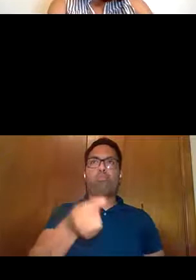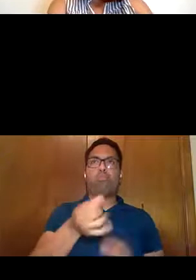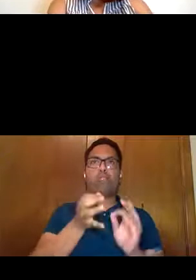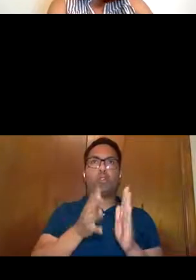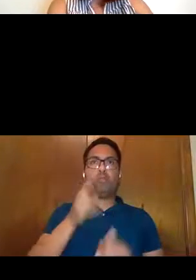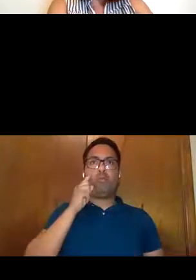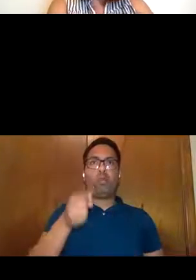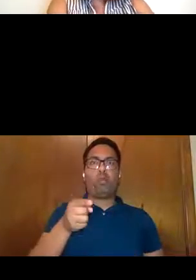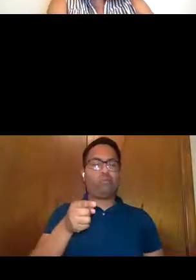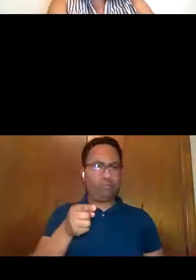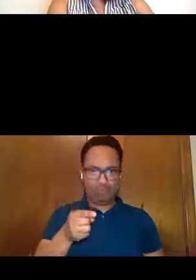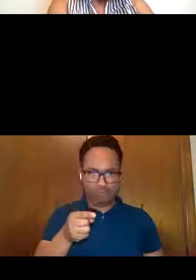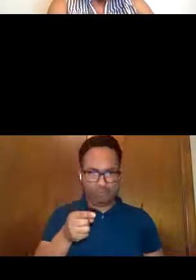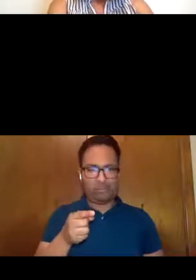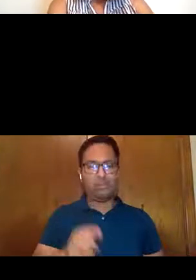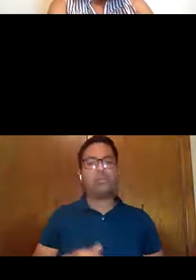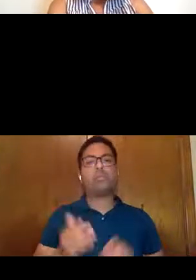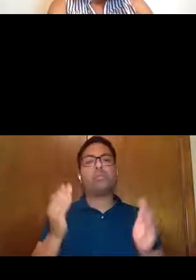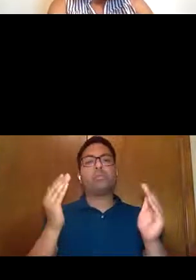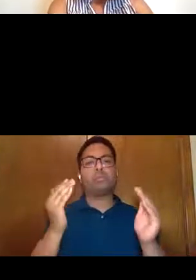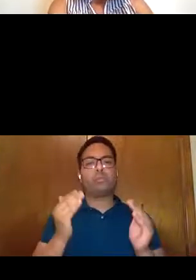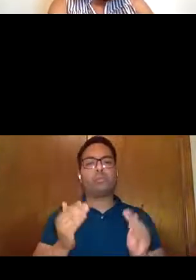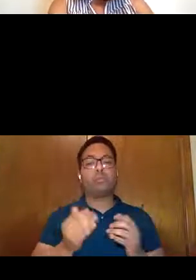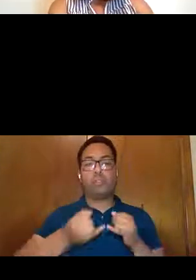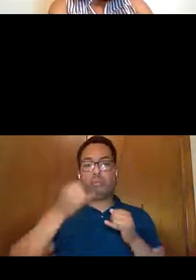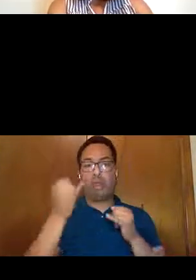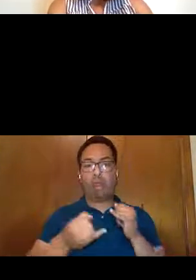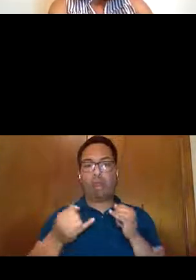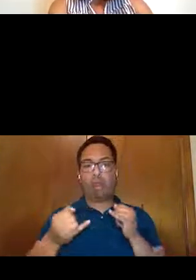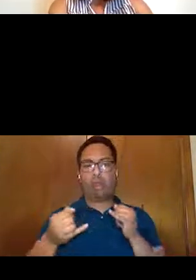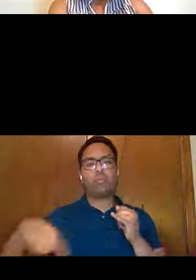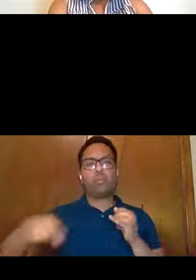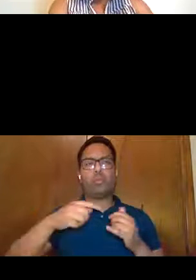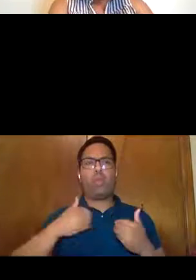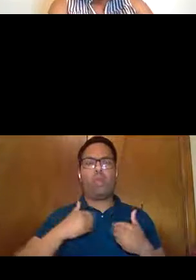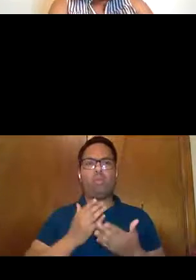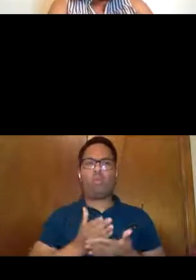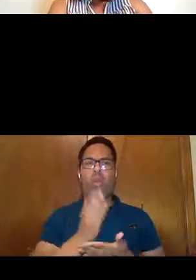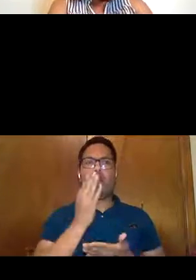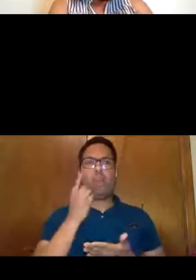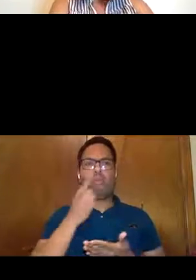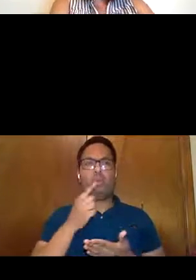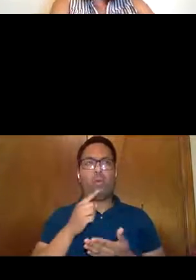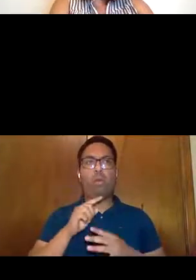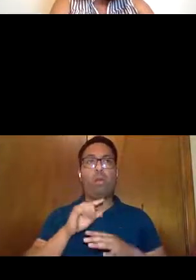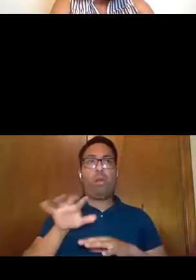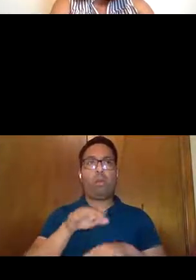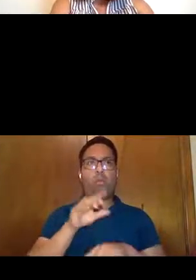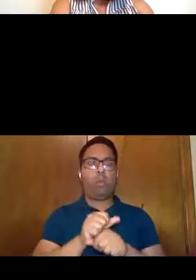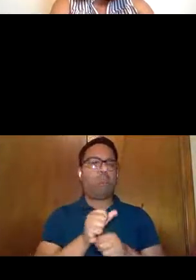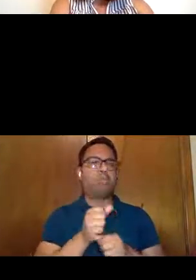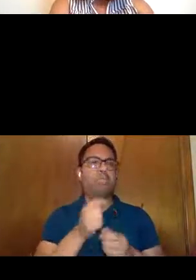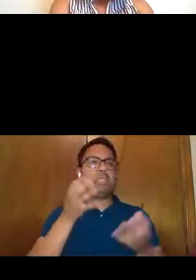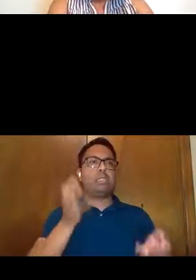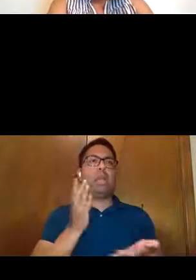And then finally, you have the right to stop a telehealth visit if you feel uncomfortable at any